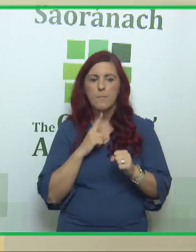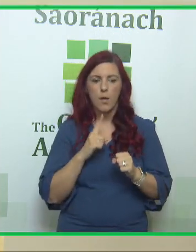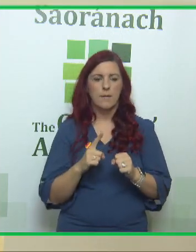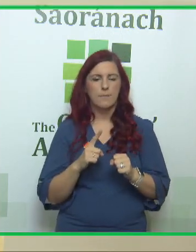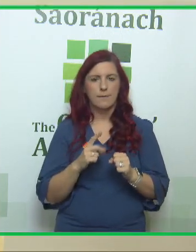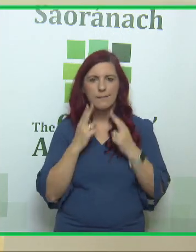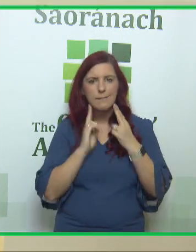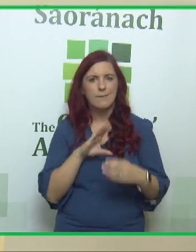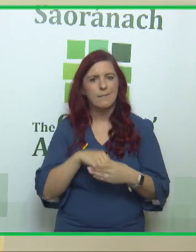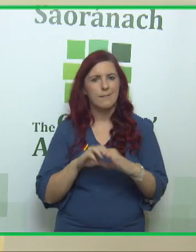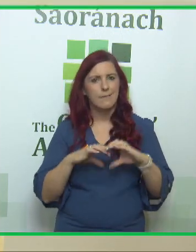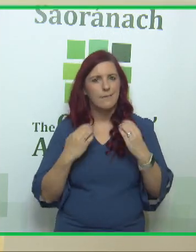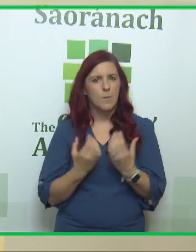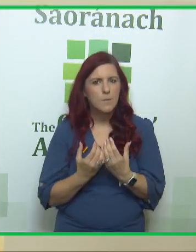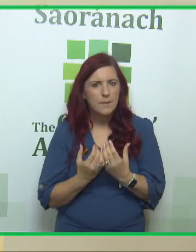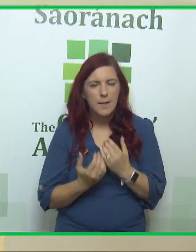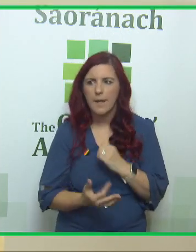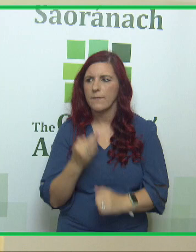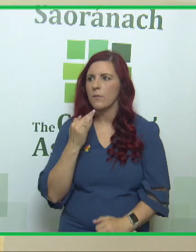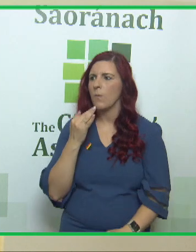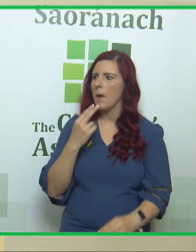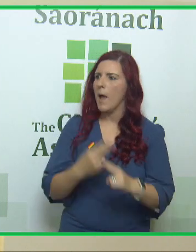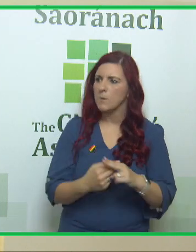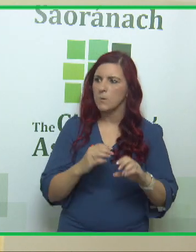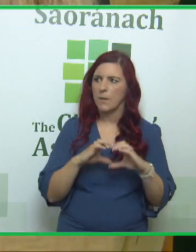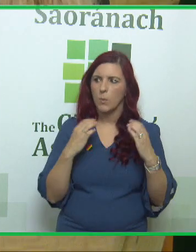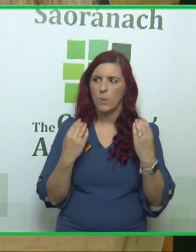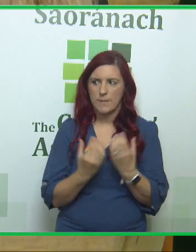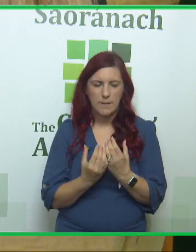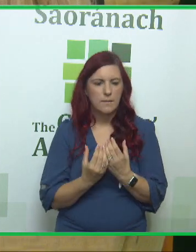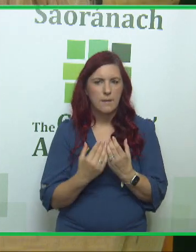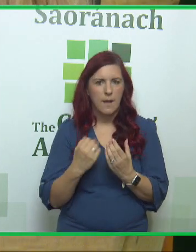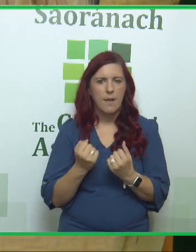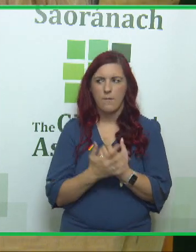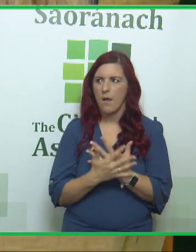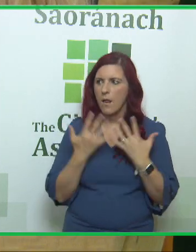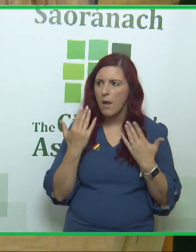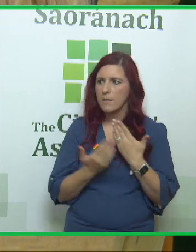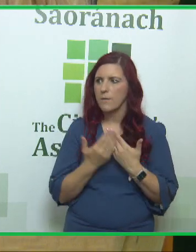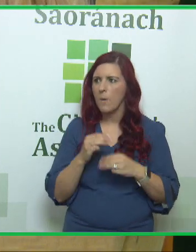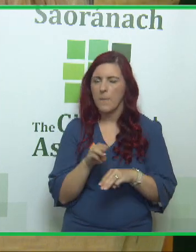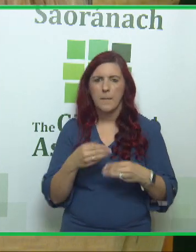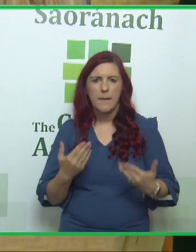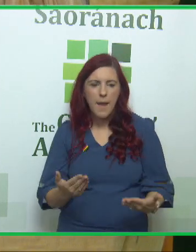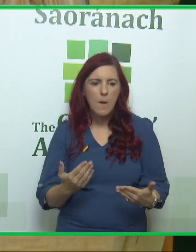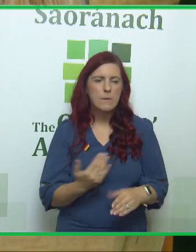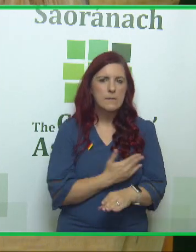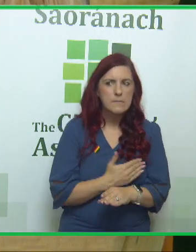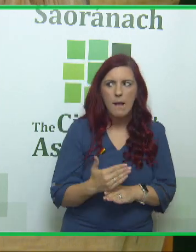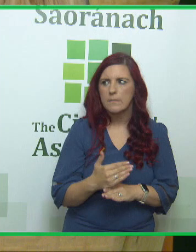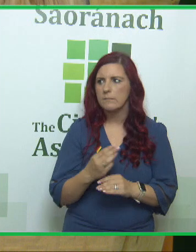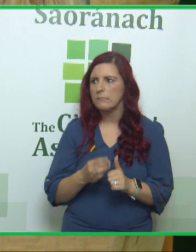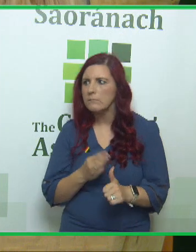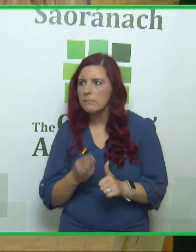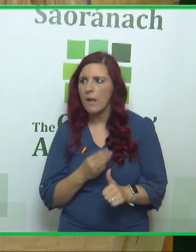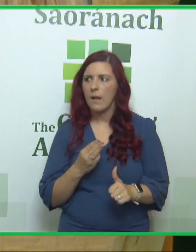But if you go out into the communities, we have a lot of young people now starting off in the cocaine